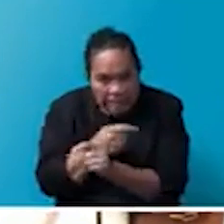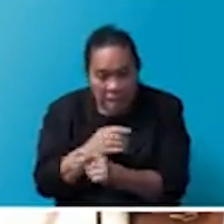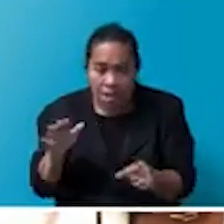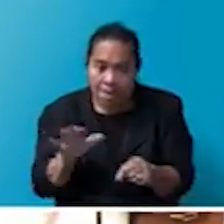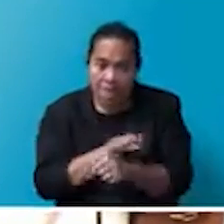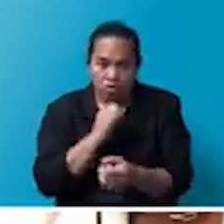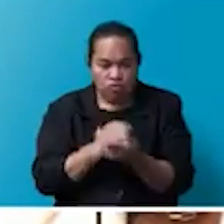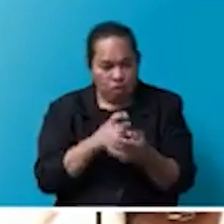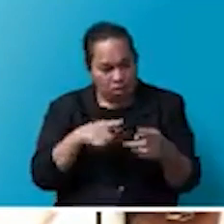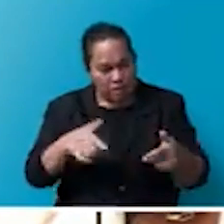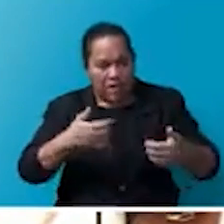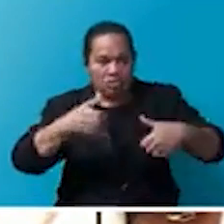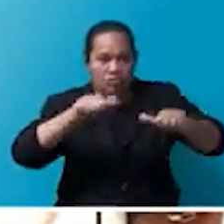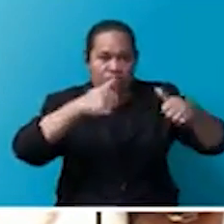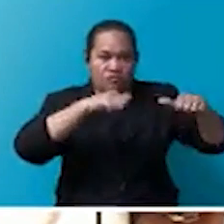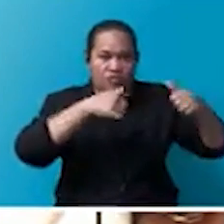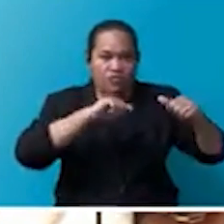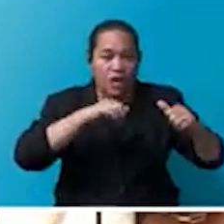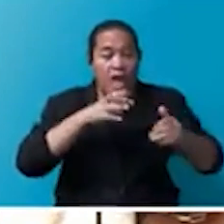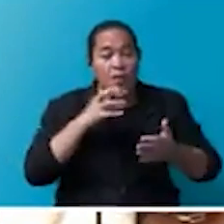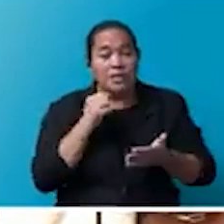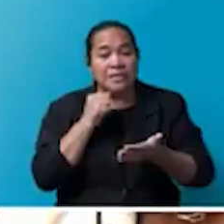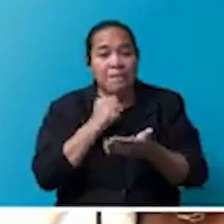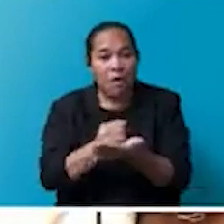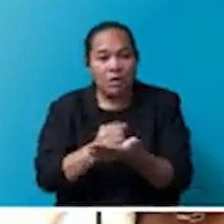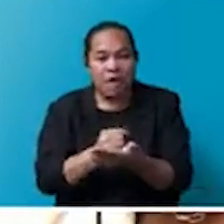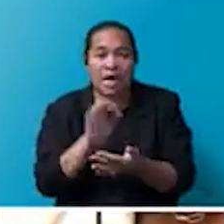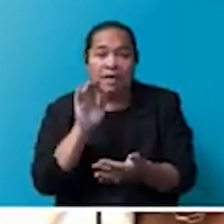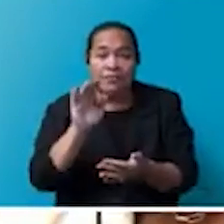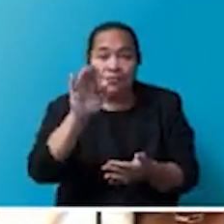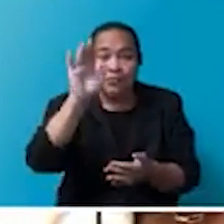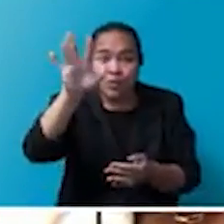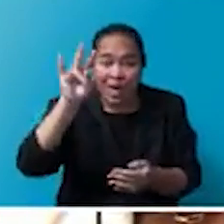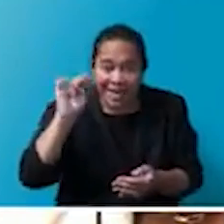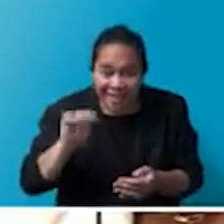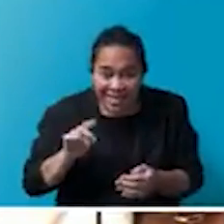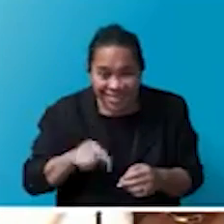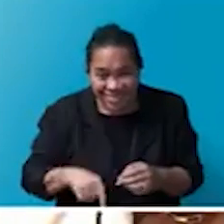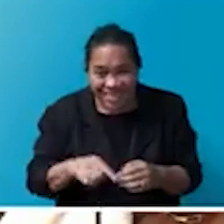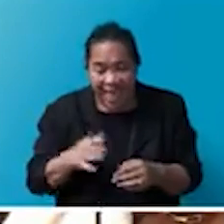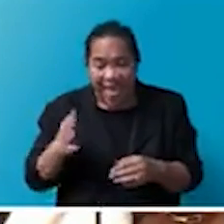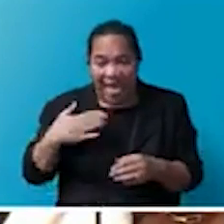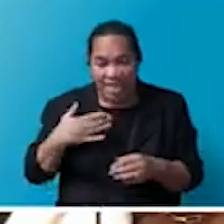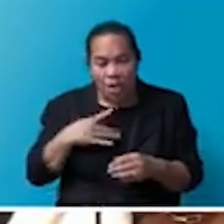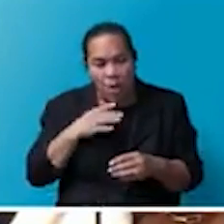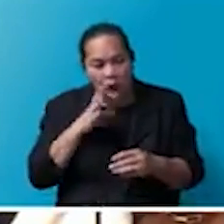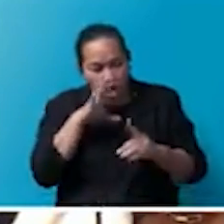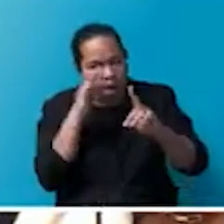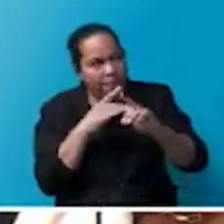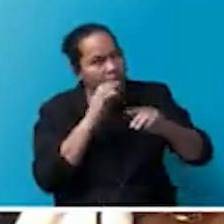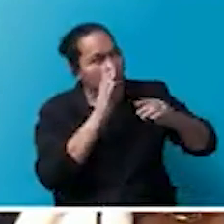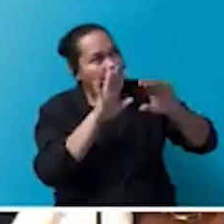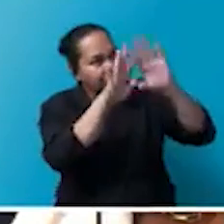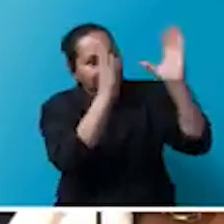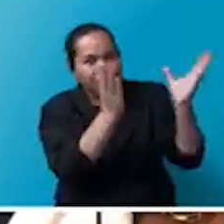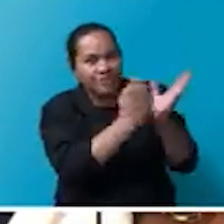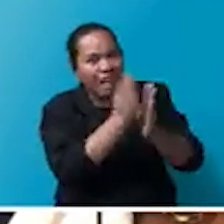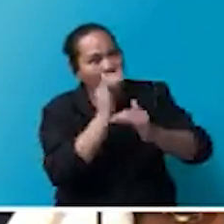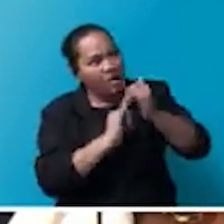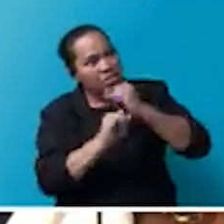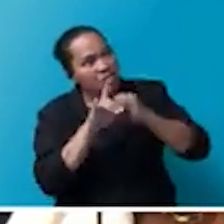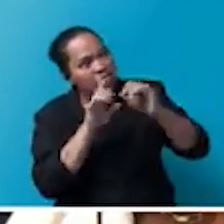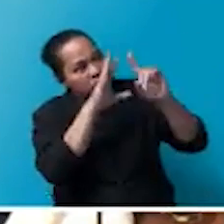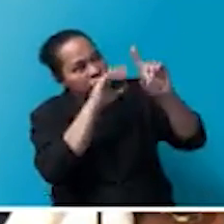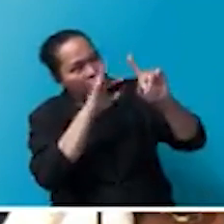robust and supports current and future needs and international best practices. We acknowledge